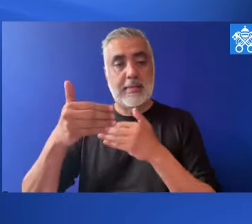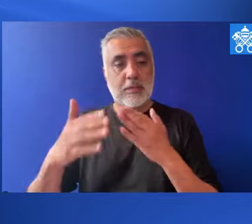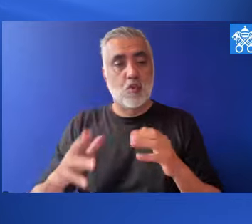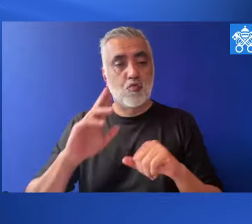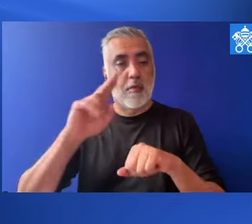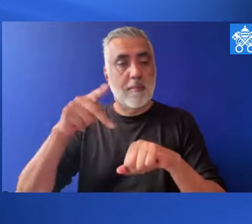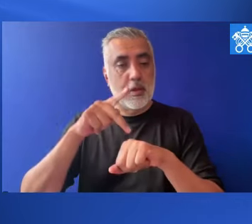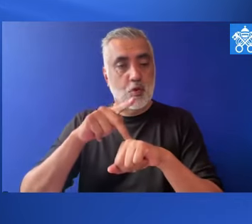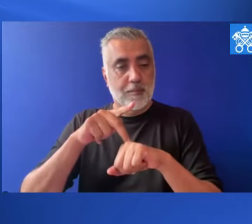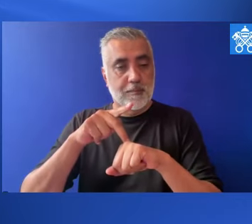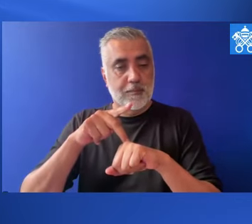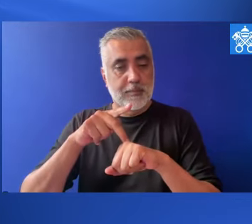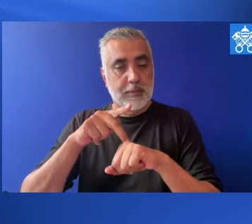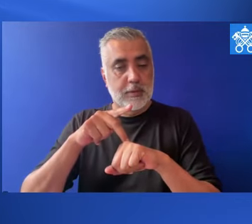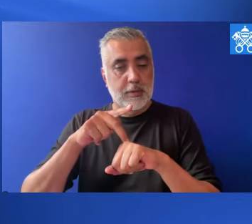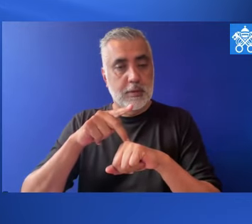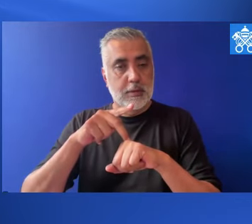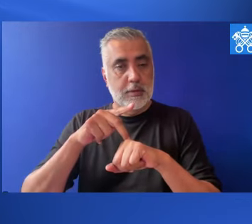Peter.